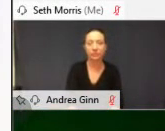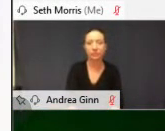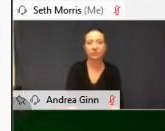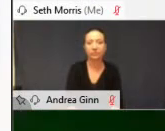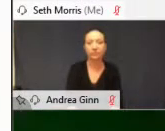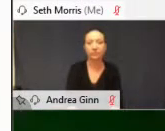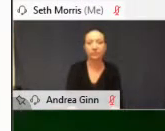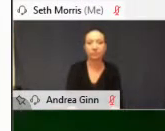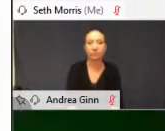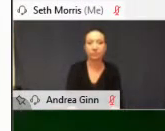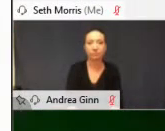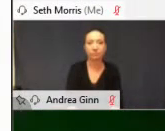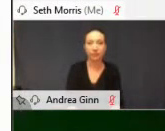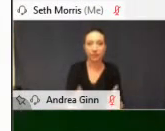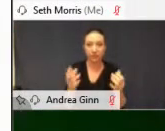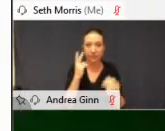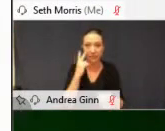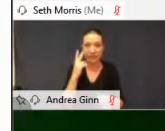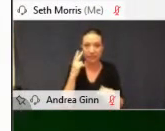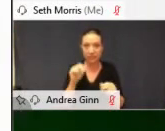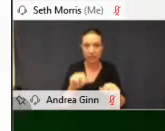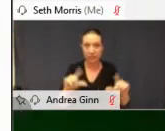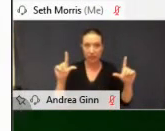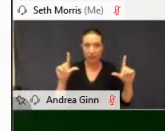Can you all still see my slides?